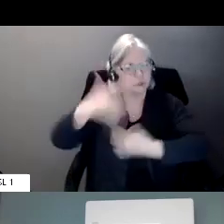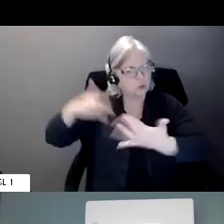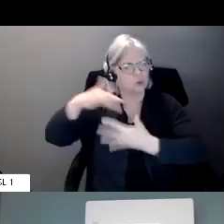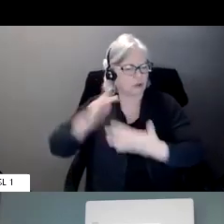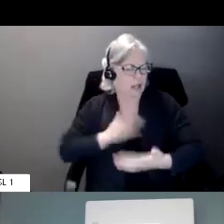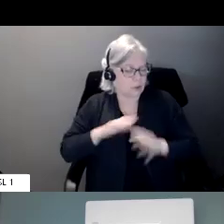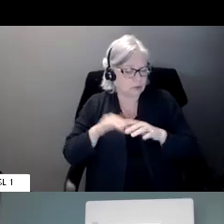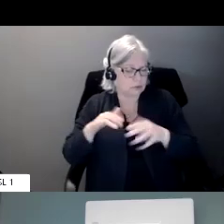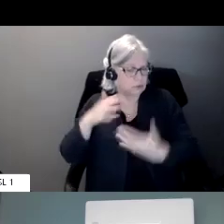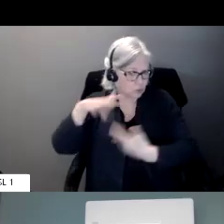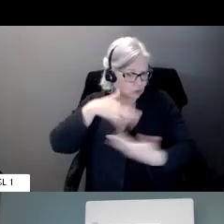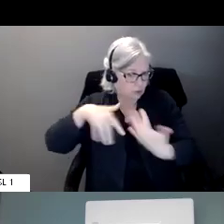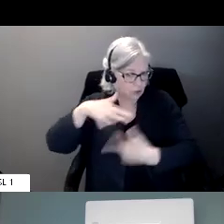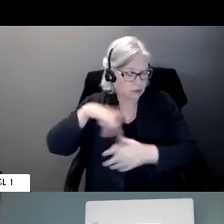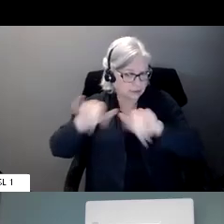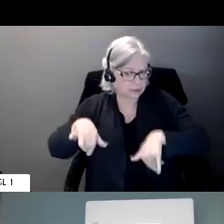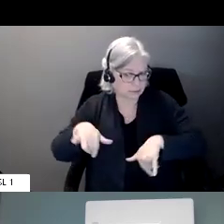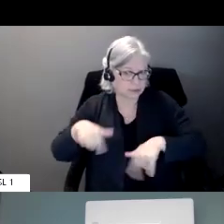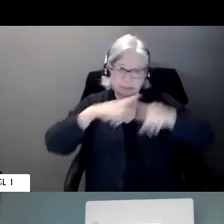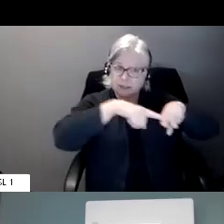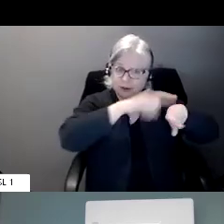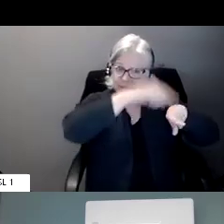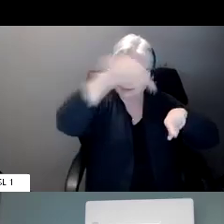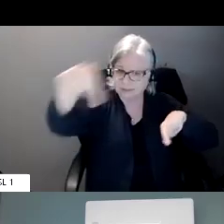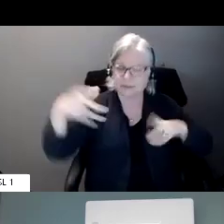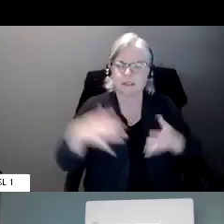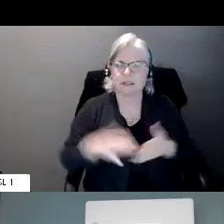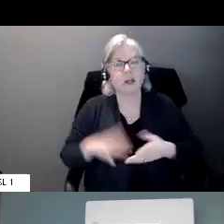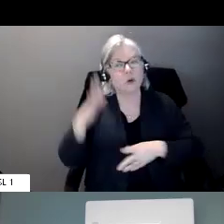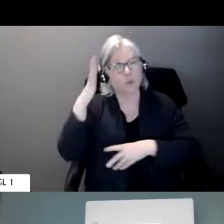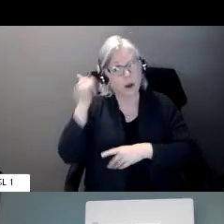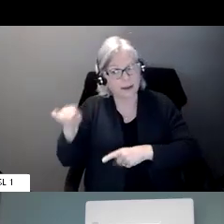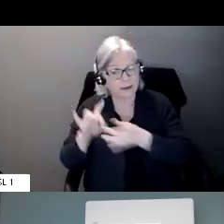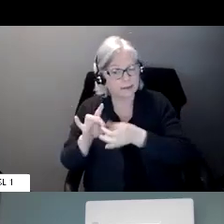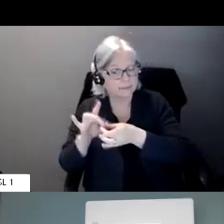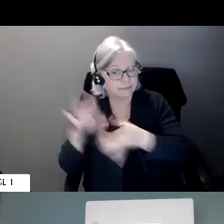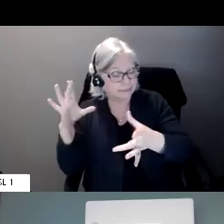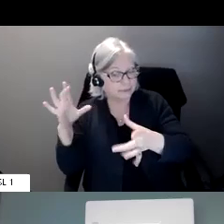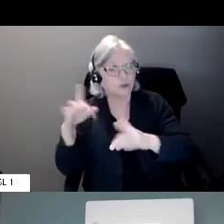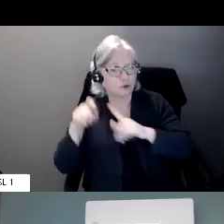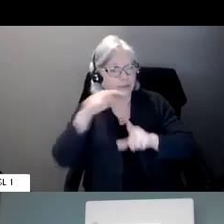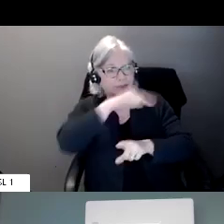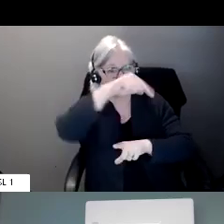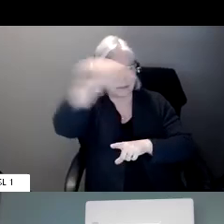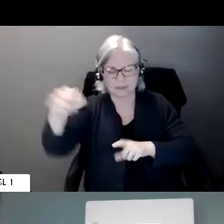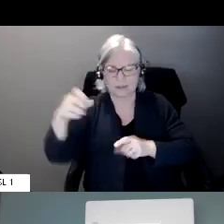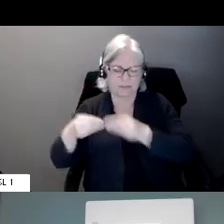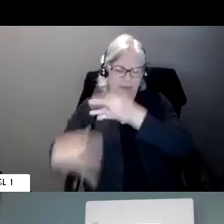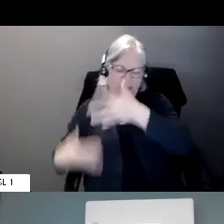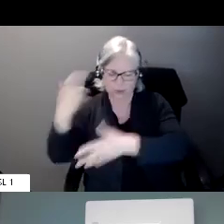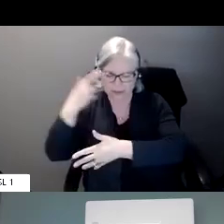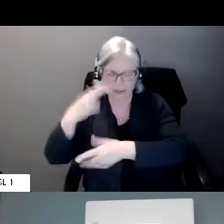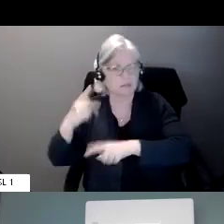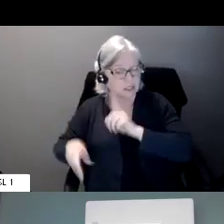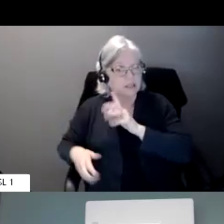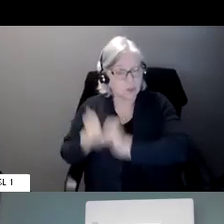that. And there's a host of reasons that they're estranged from their adult children or the extended family, but it is largely rooted in their experience